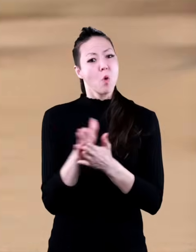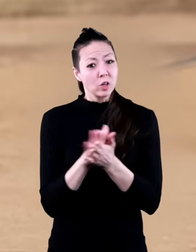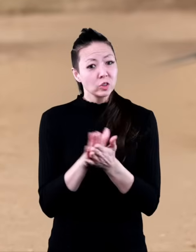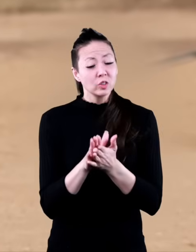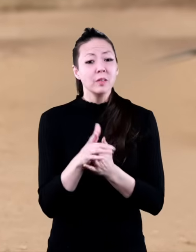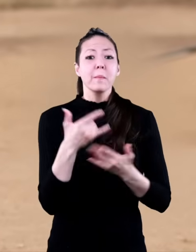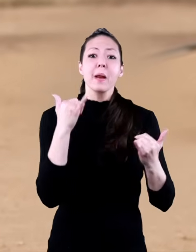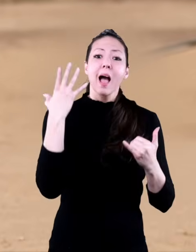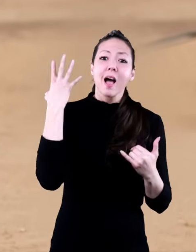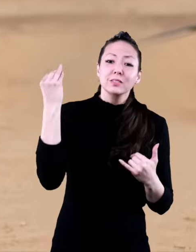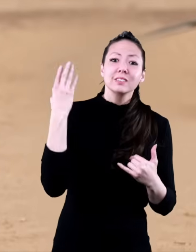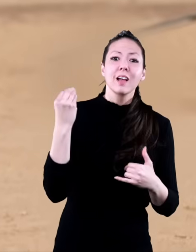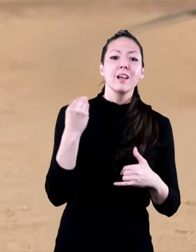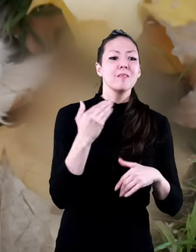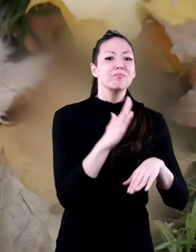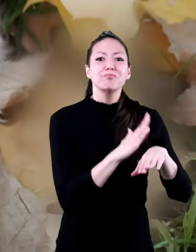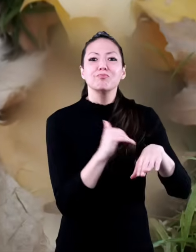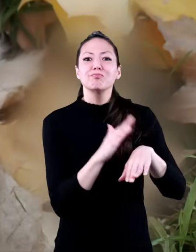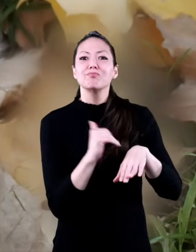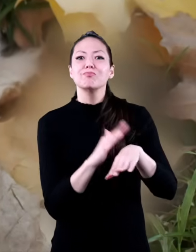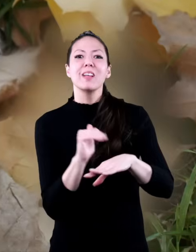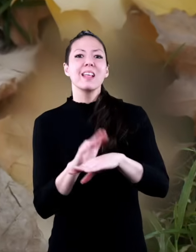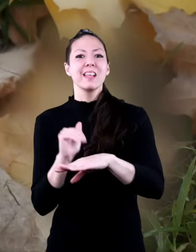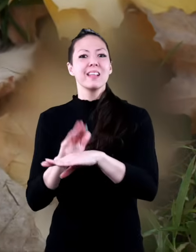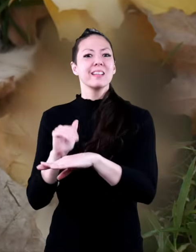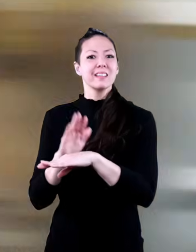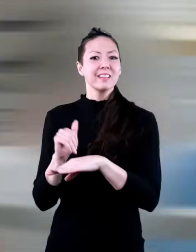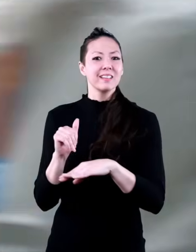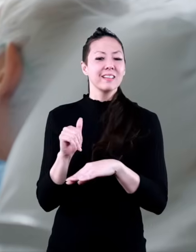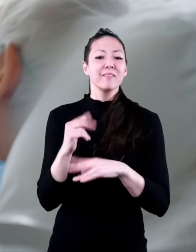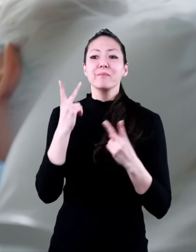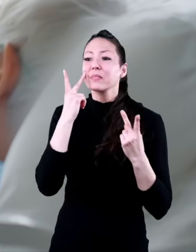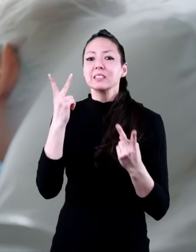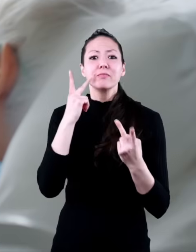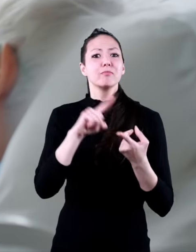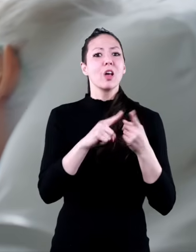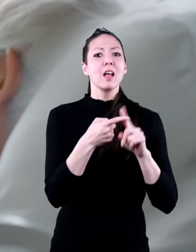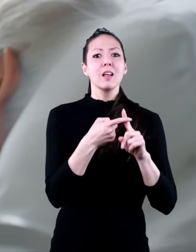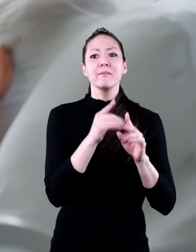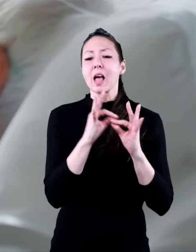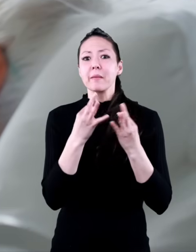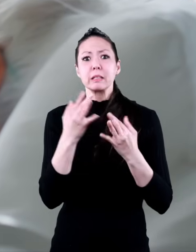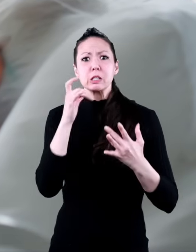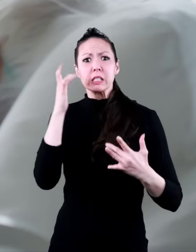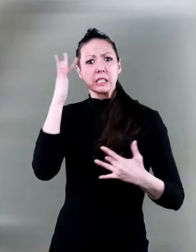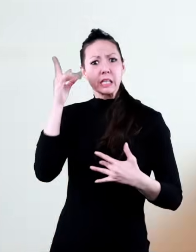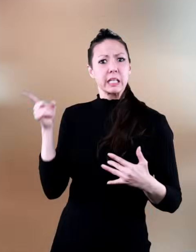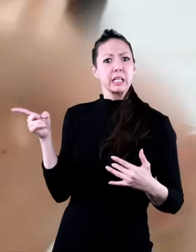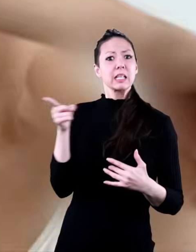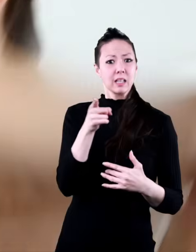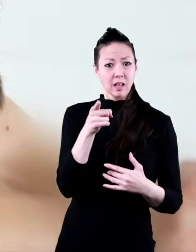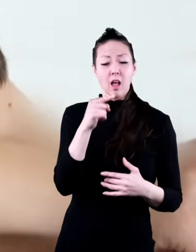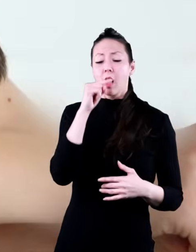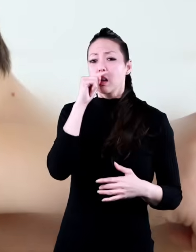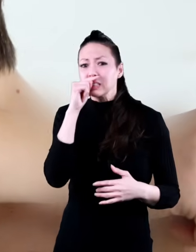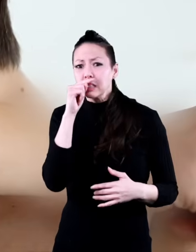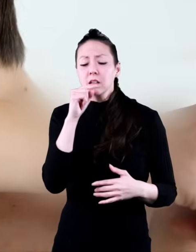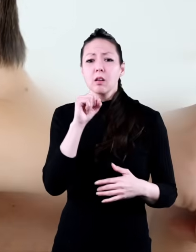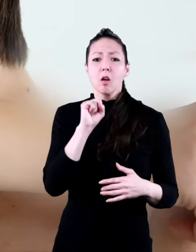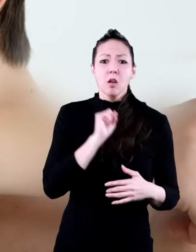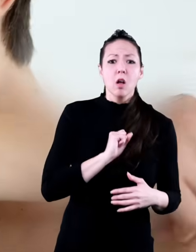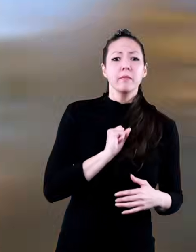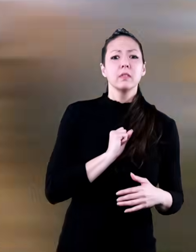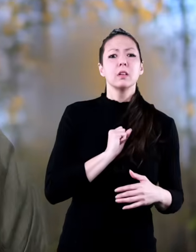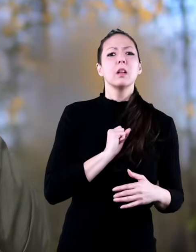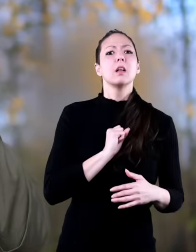playing outside touching pets or visiting someone who is sick when you do cough or